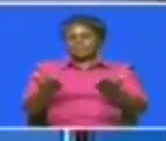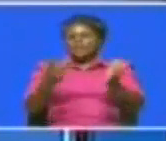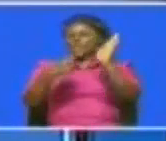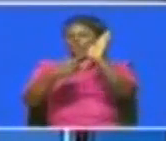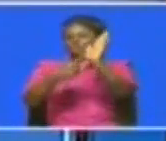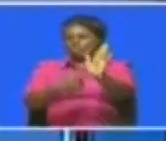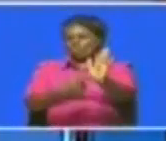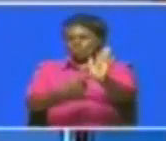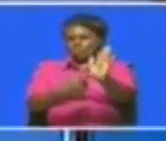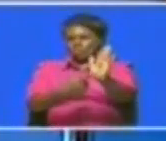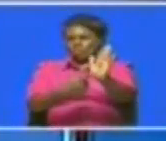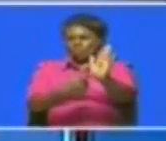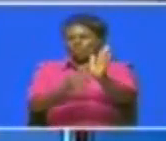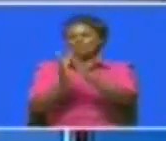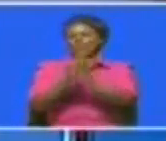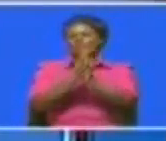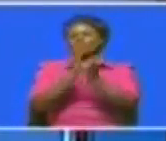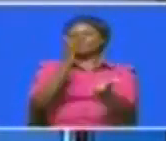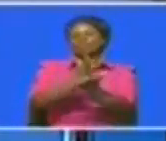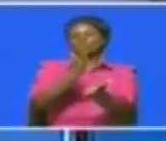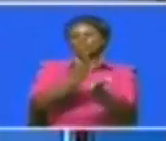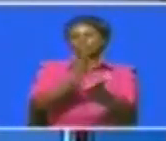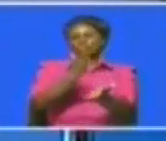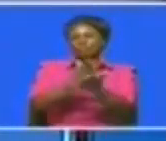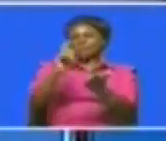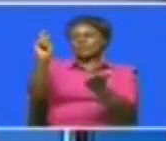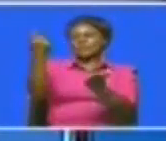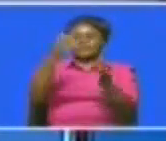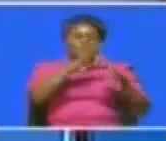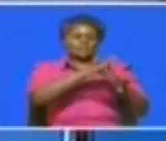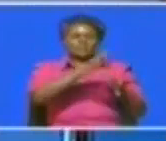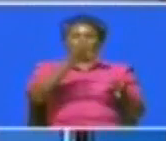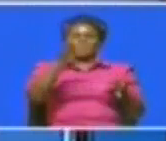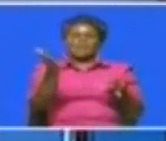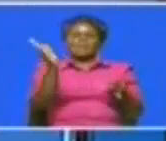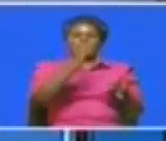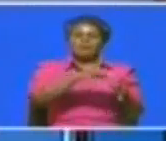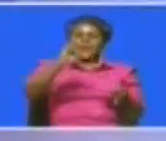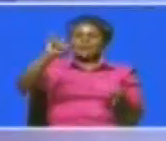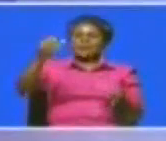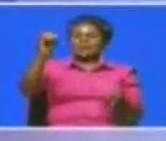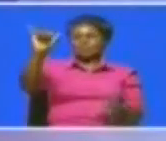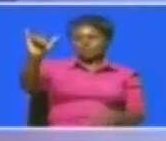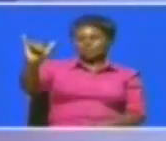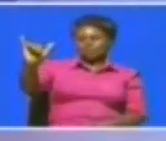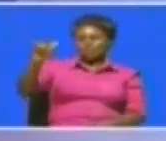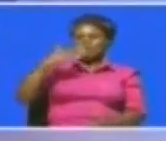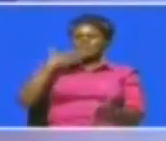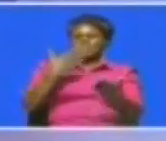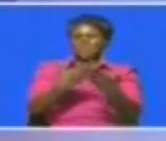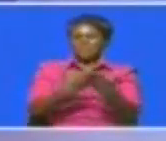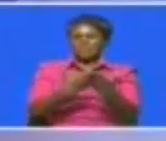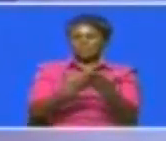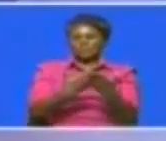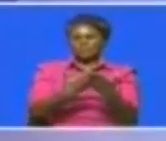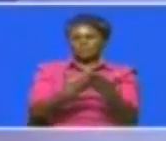that Victor's story is a reflection of the true Kenyan spirit. Back to you, Joy. Well, thank you so much, Jewel.